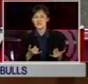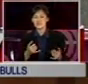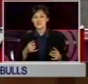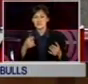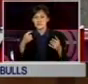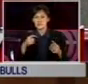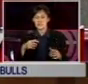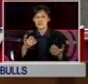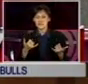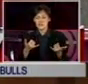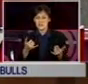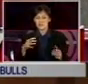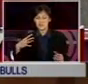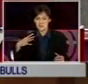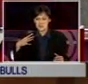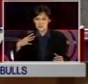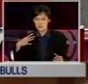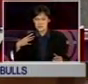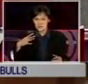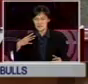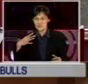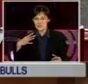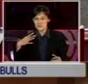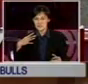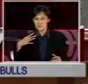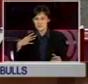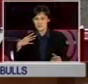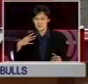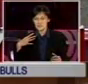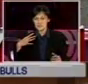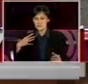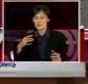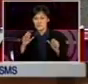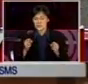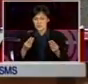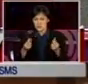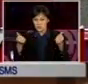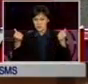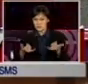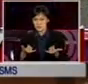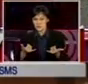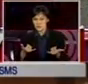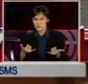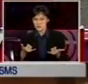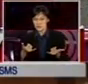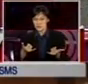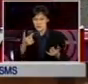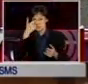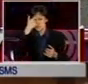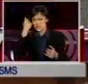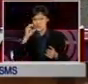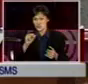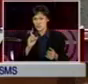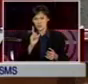heard? Testimony, just a minute. So that we can resolve this. Since